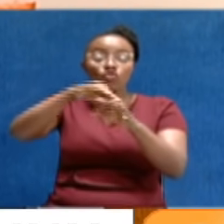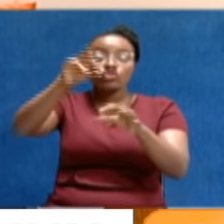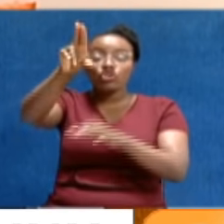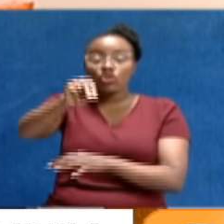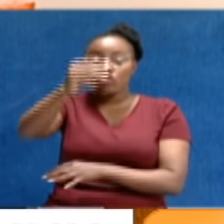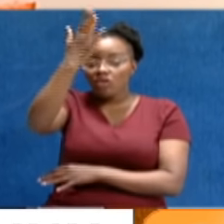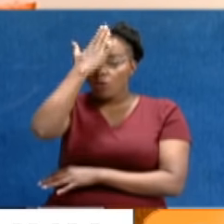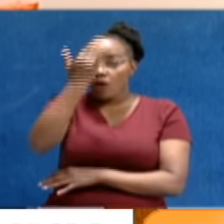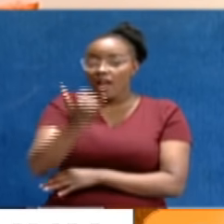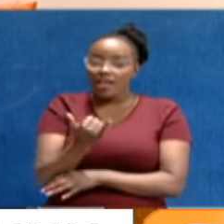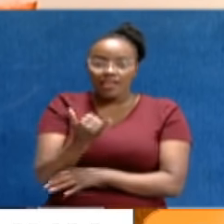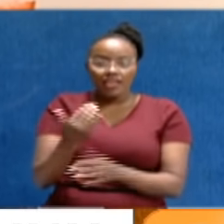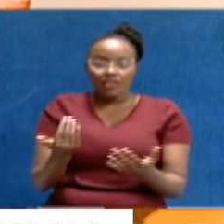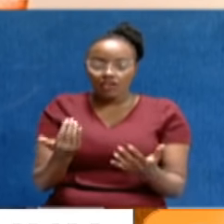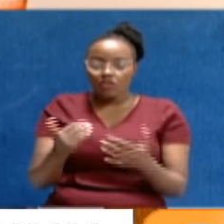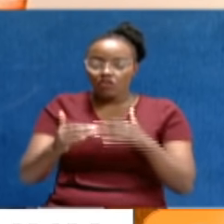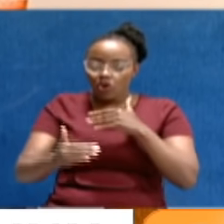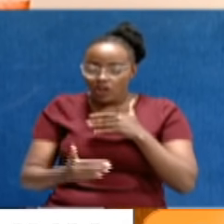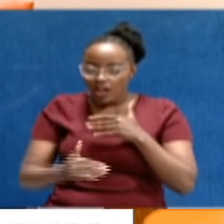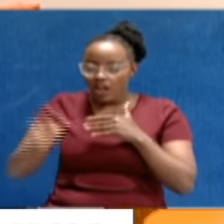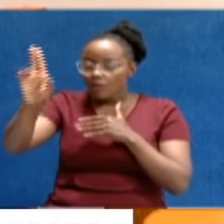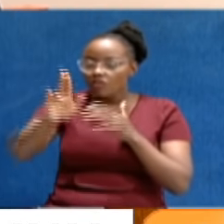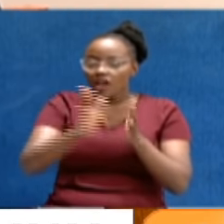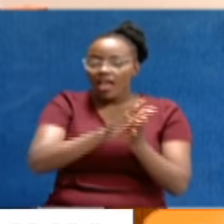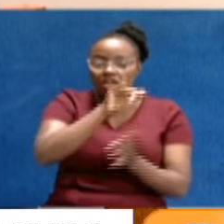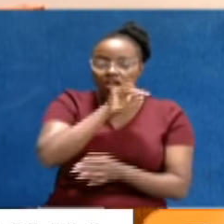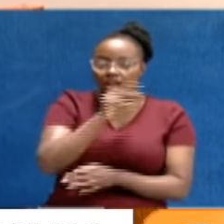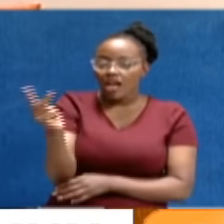no because Honorable Uhuru